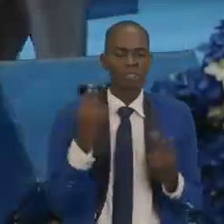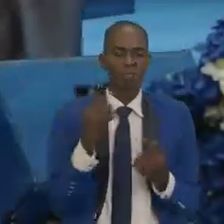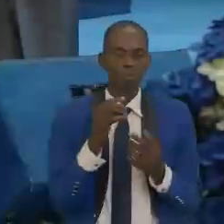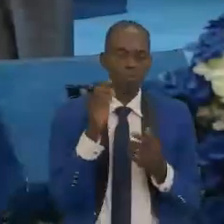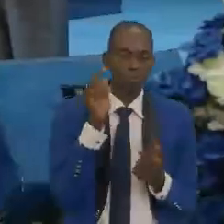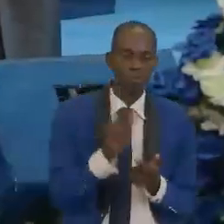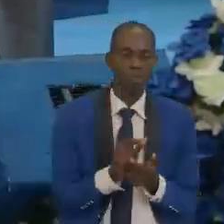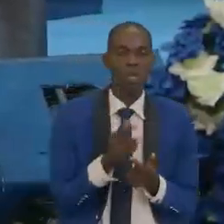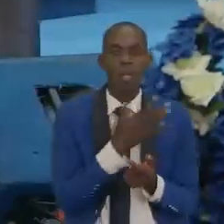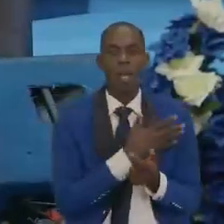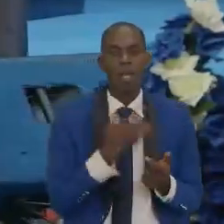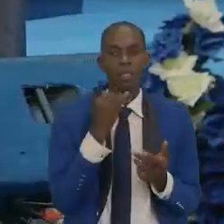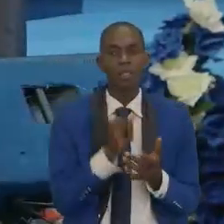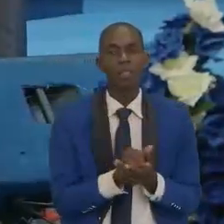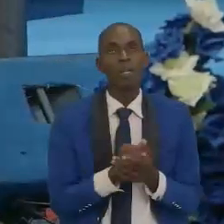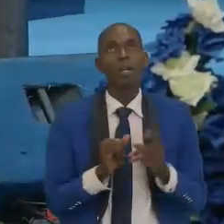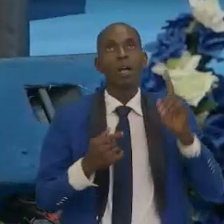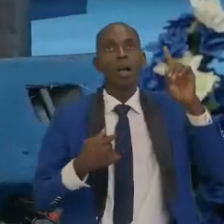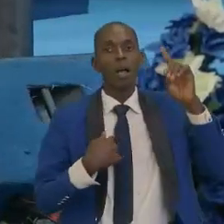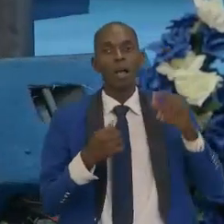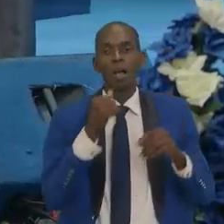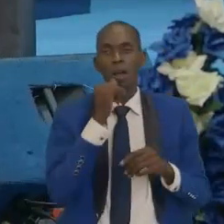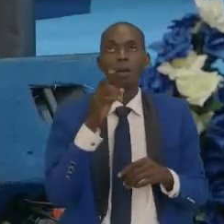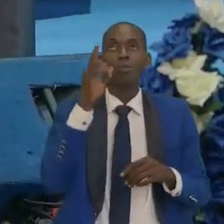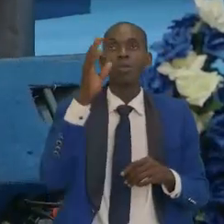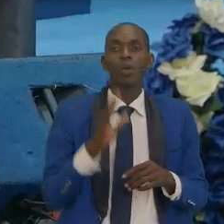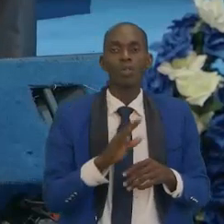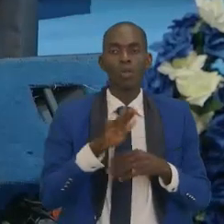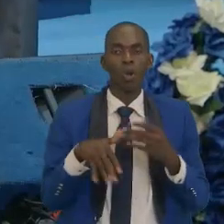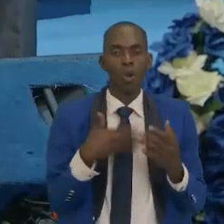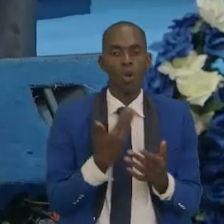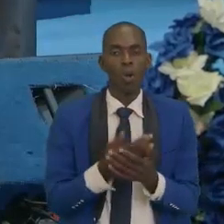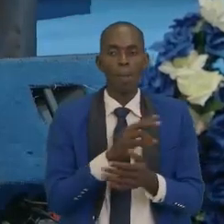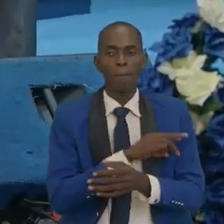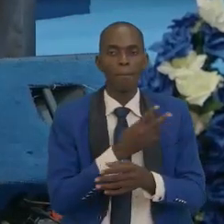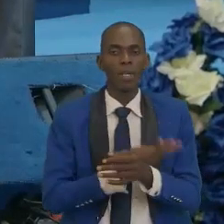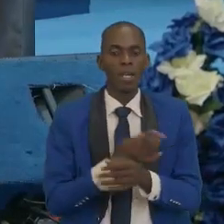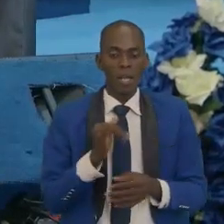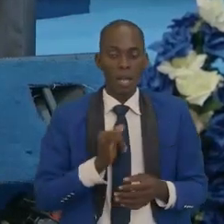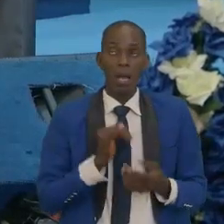says, I am God Almighty. I came